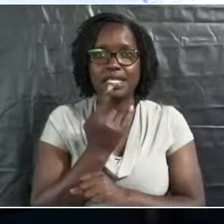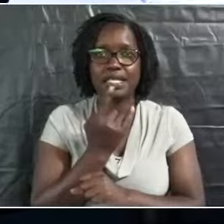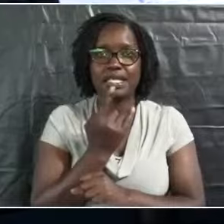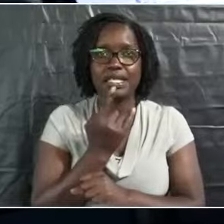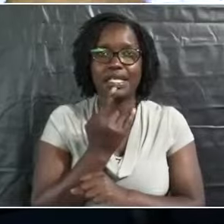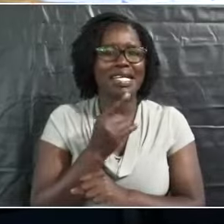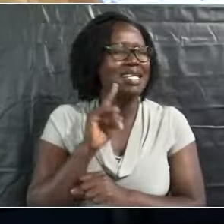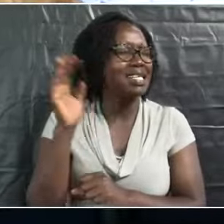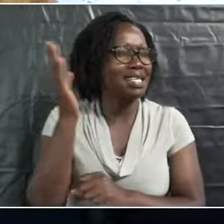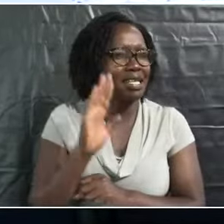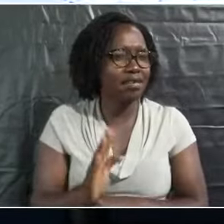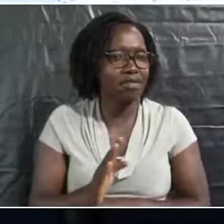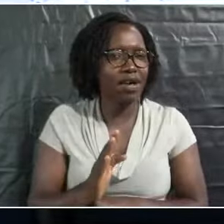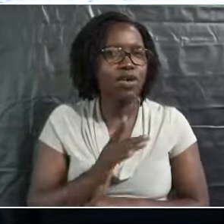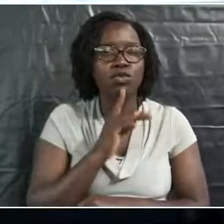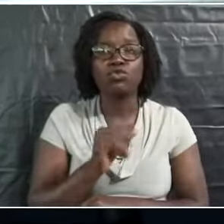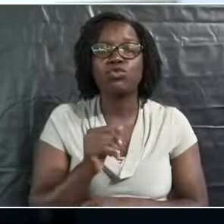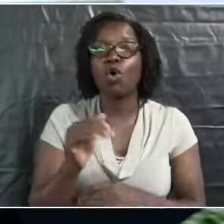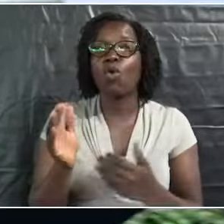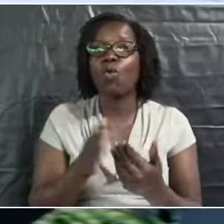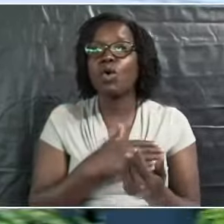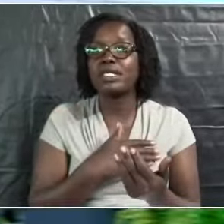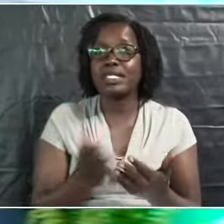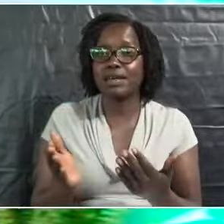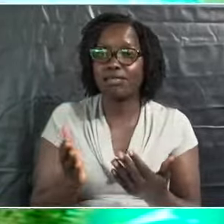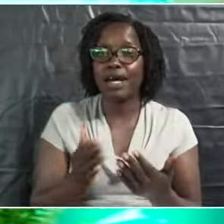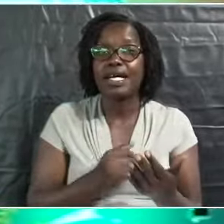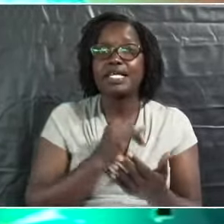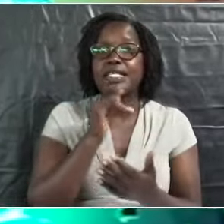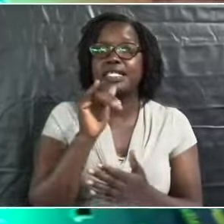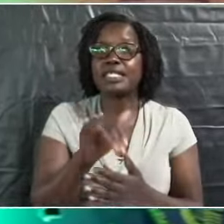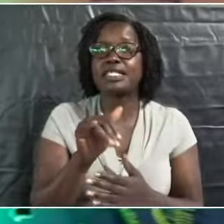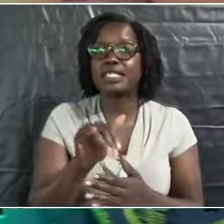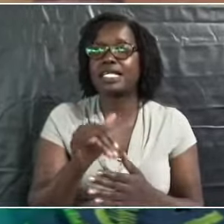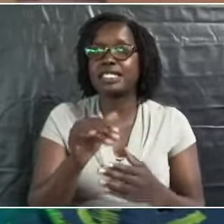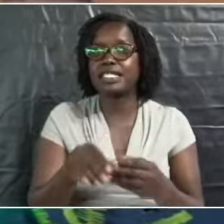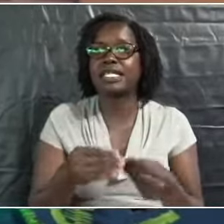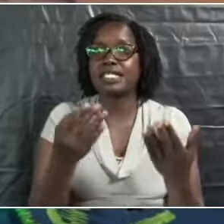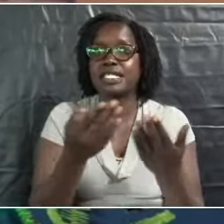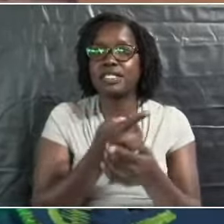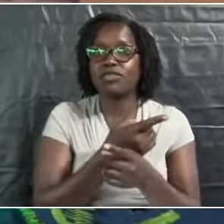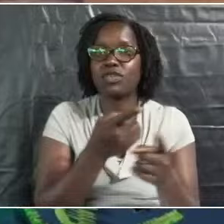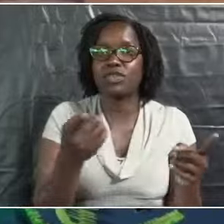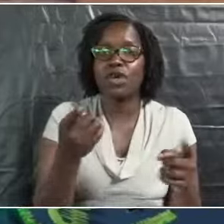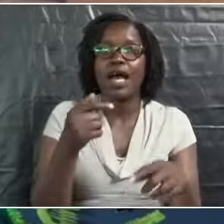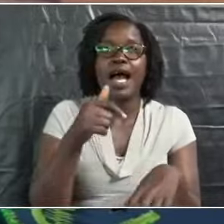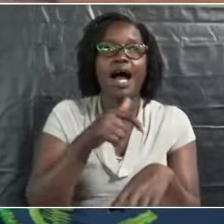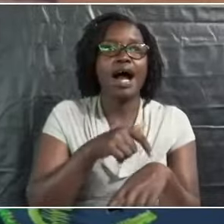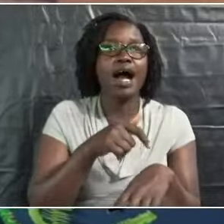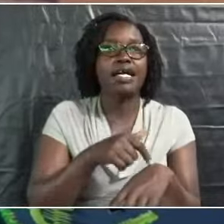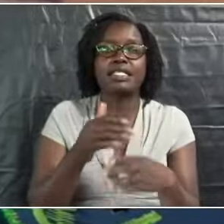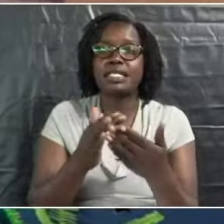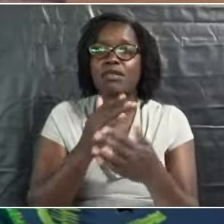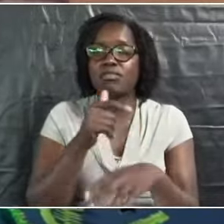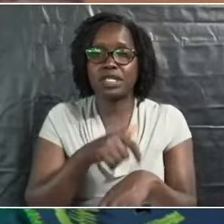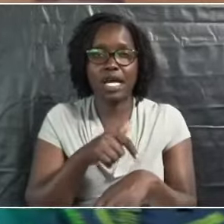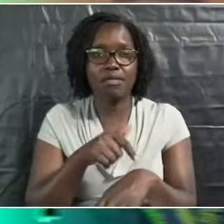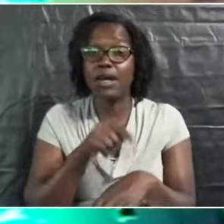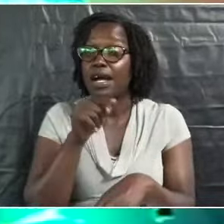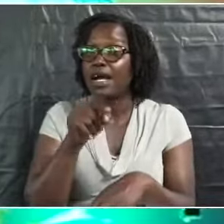He doesn't. So whatever it is he has given you at a particular time,